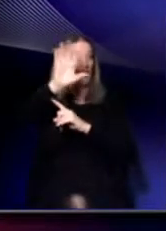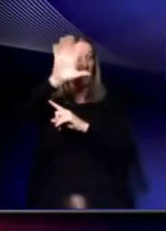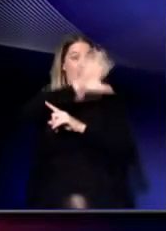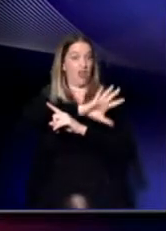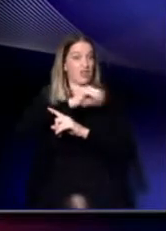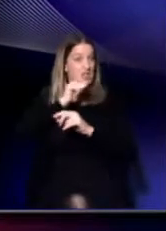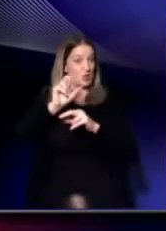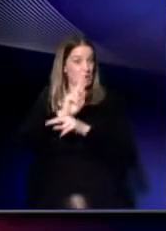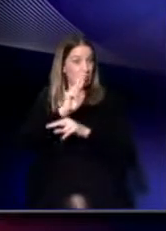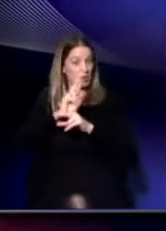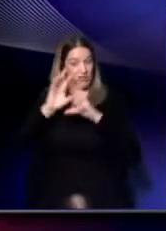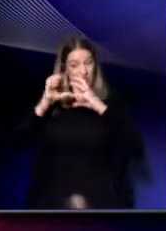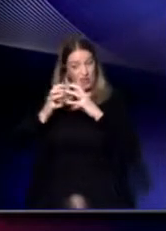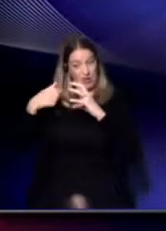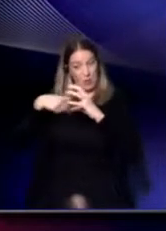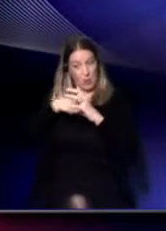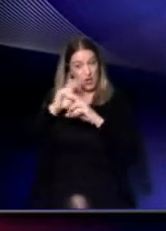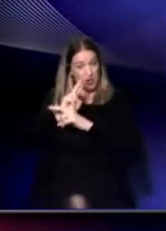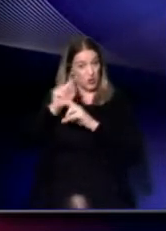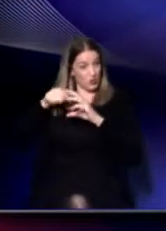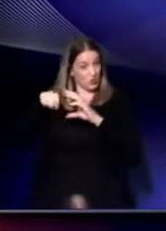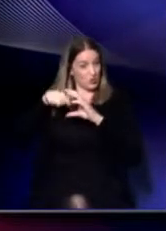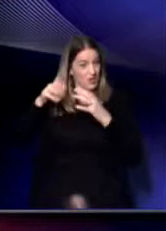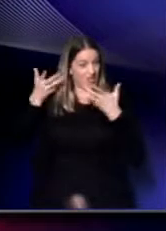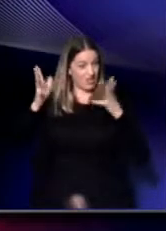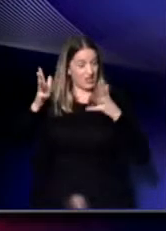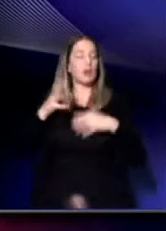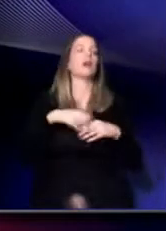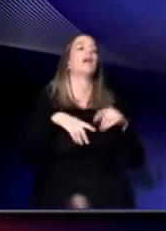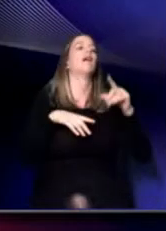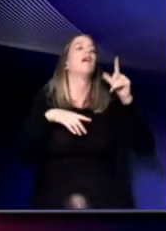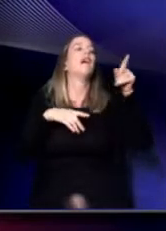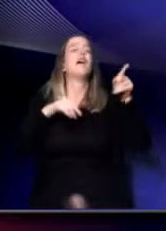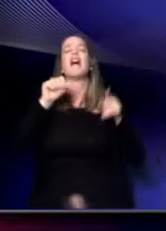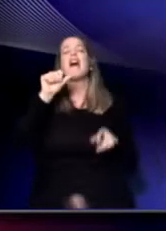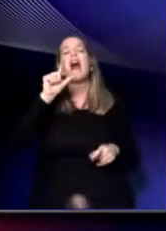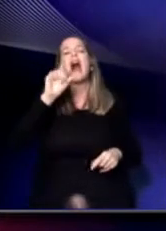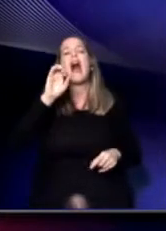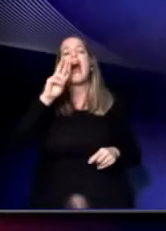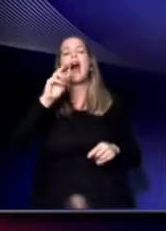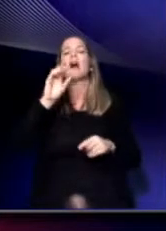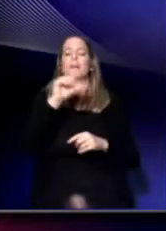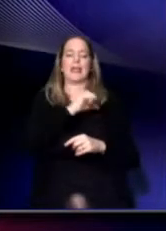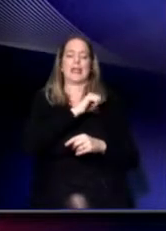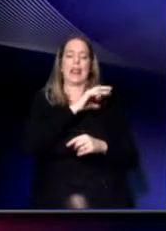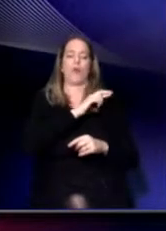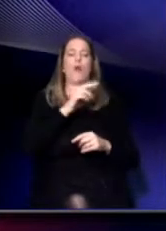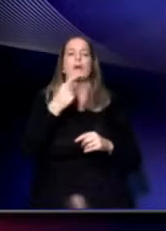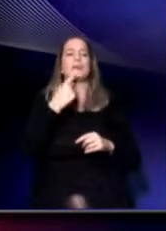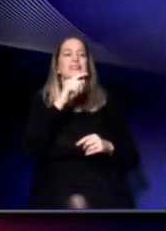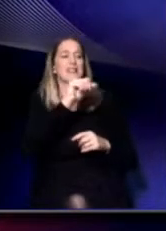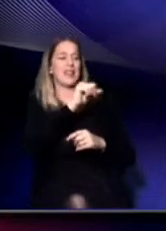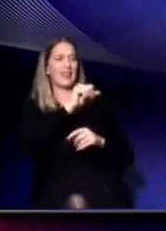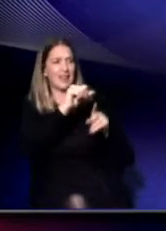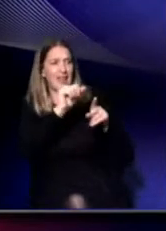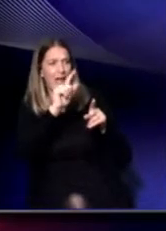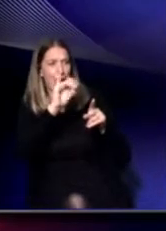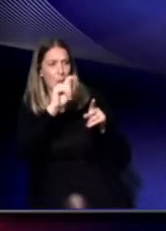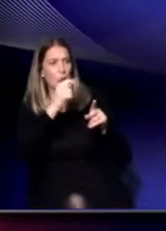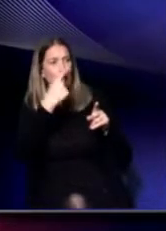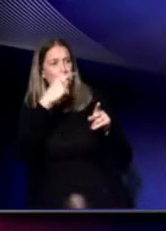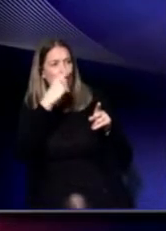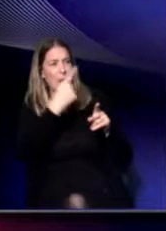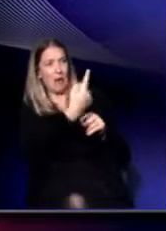Albert, can you come up and clarify that? You explained that so well Yes, to Bill. us. Superintendent Reichman, can